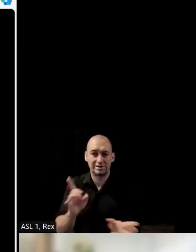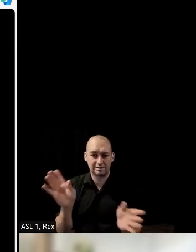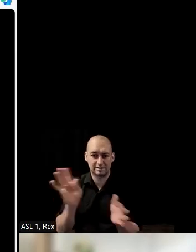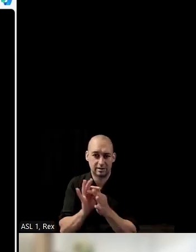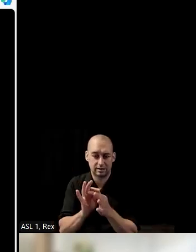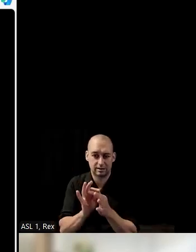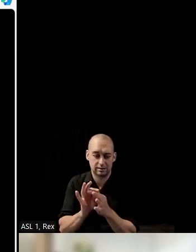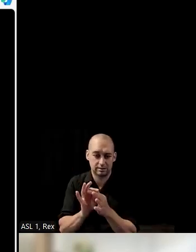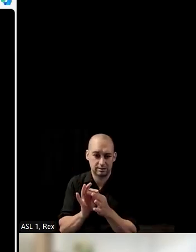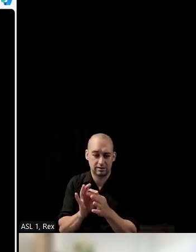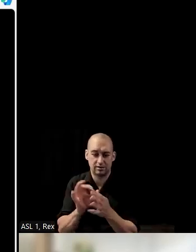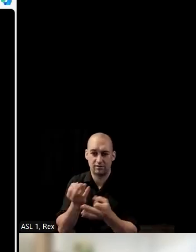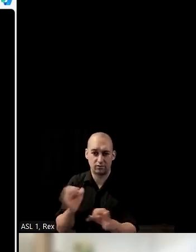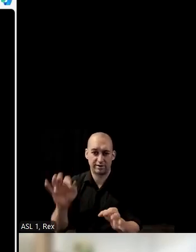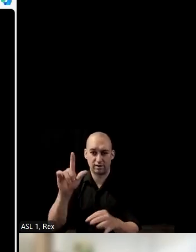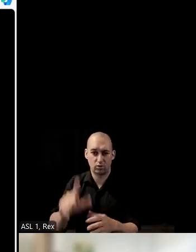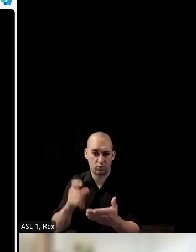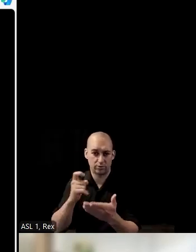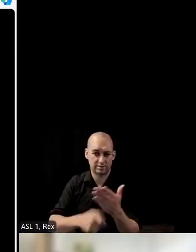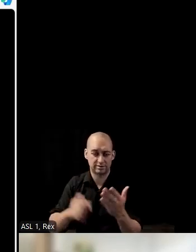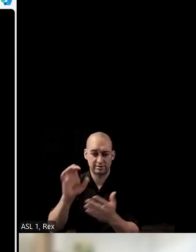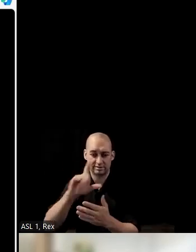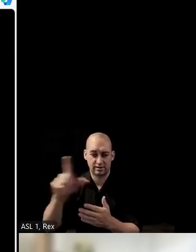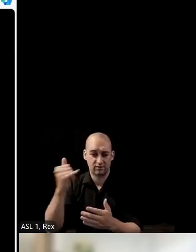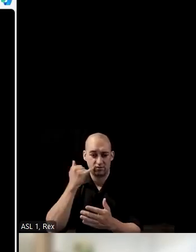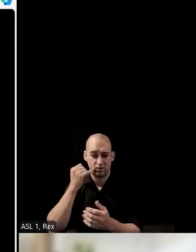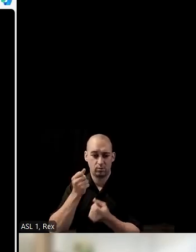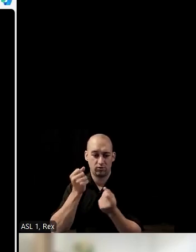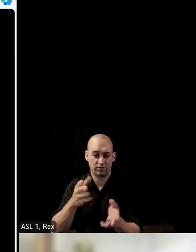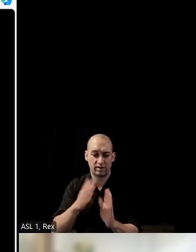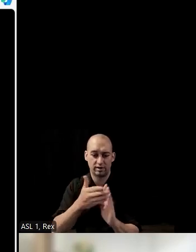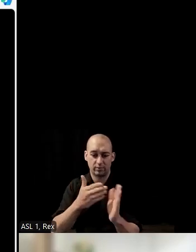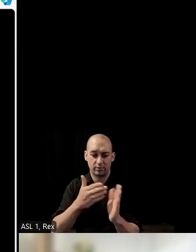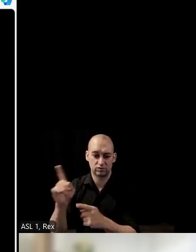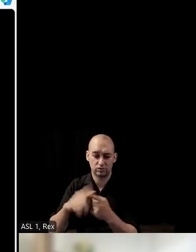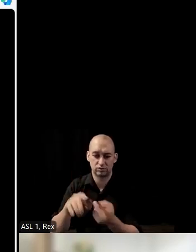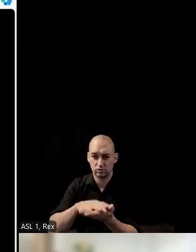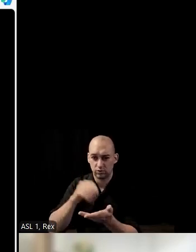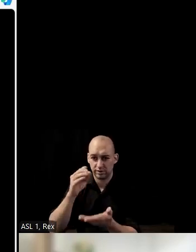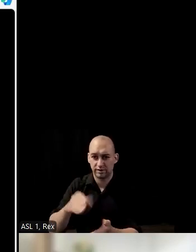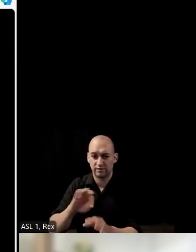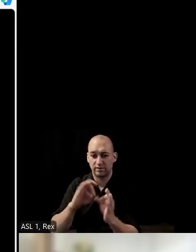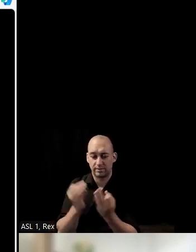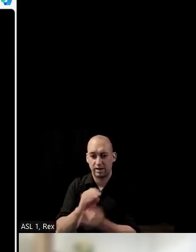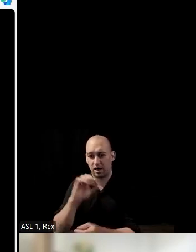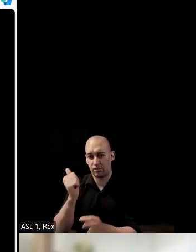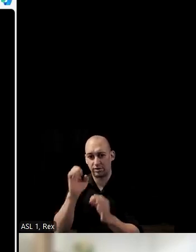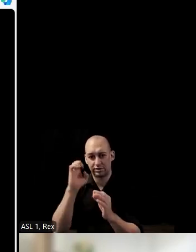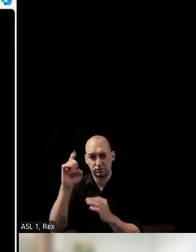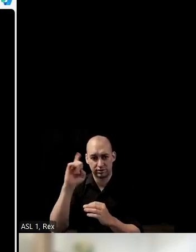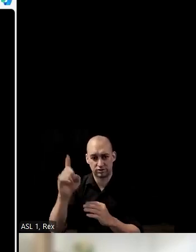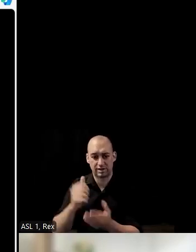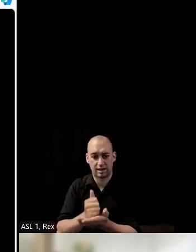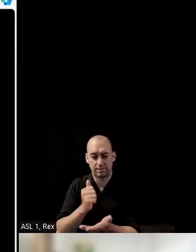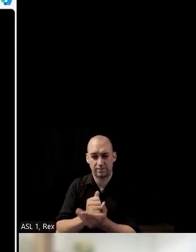get a free low-cost cell phone, and provided communication tips to the family and other education to help their interaction